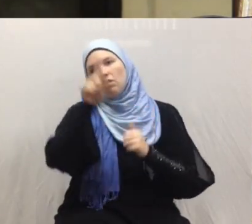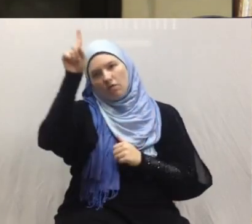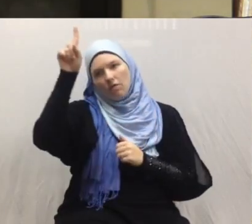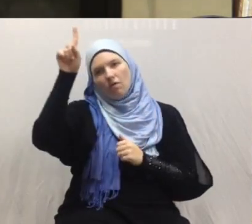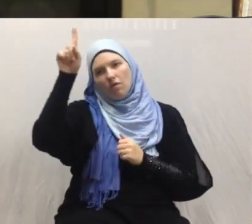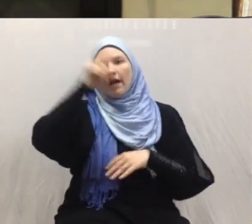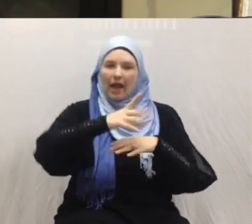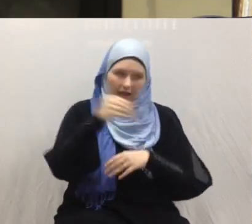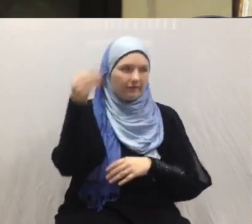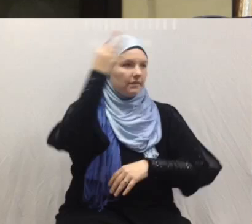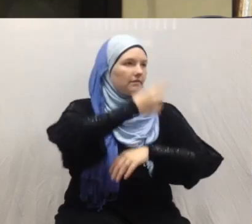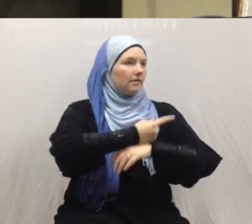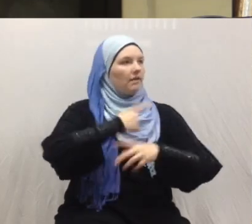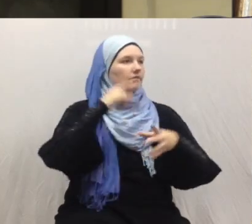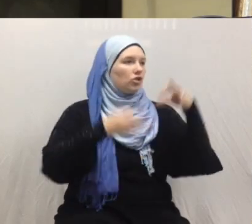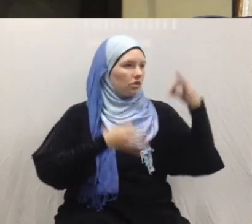and the Day of Judgment.